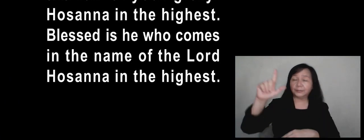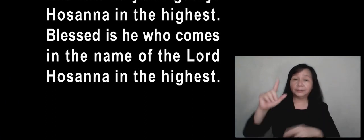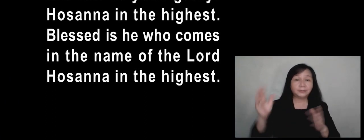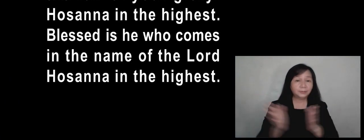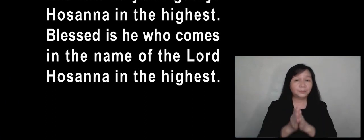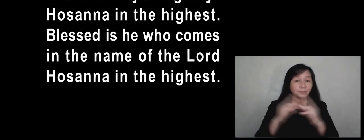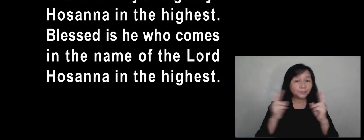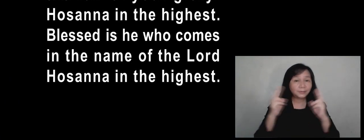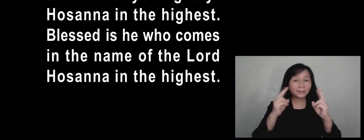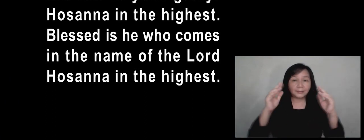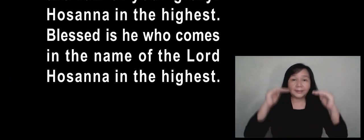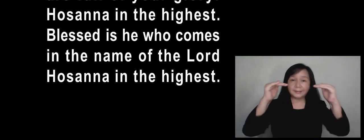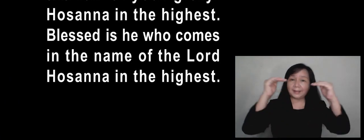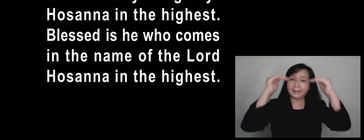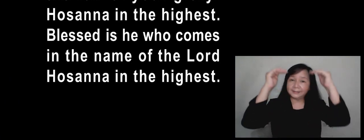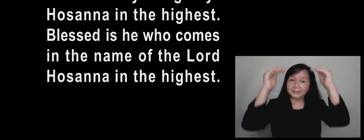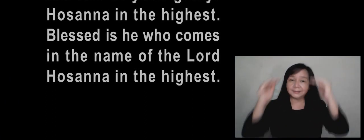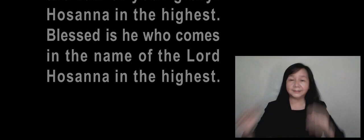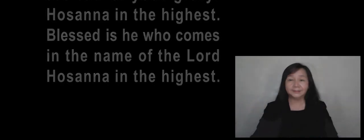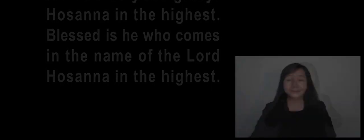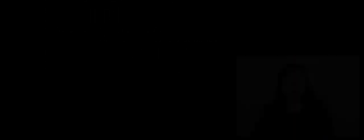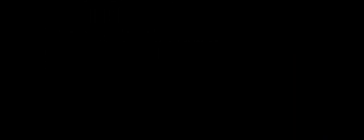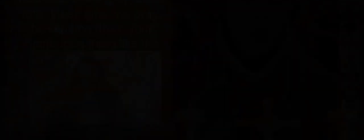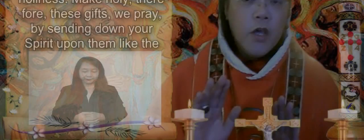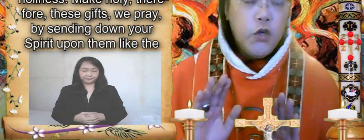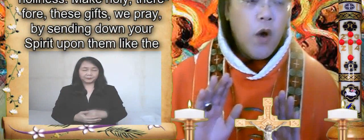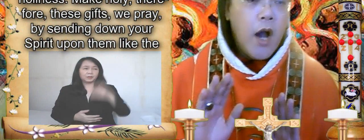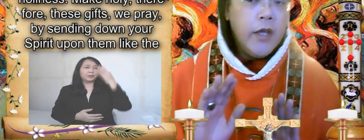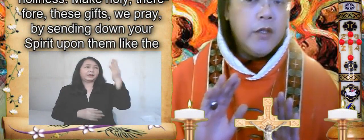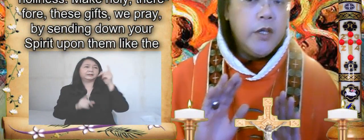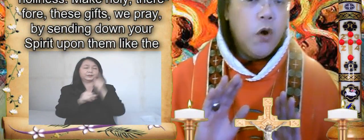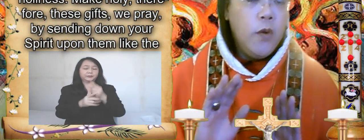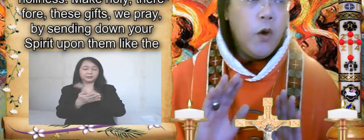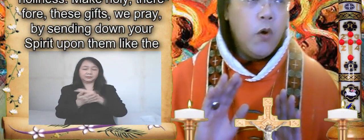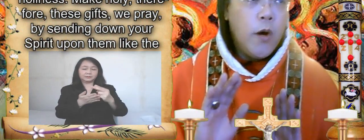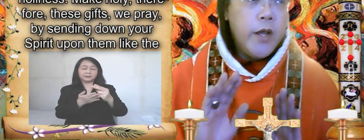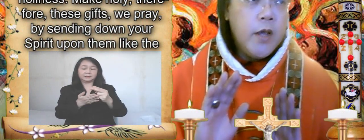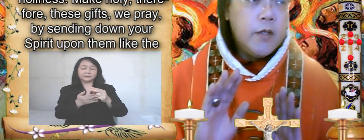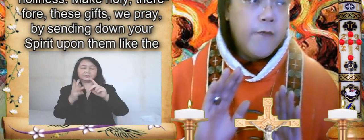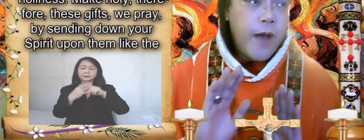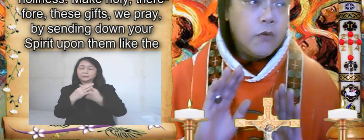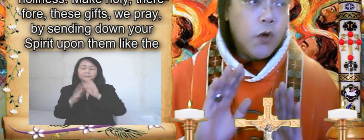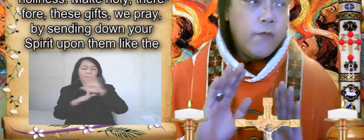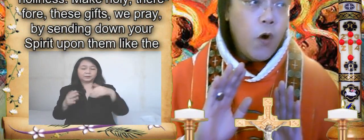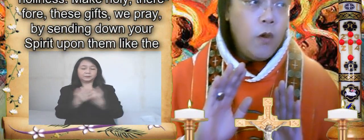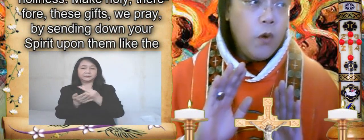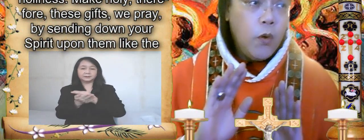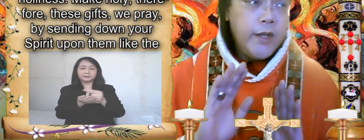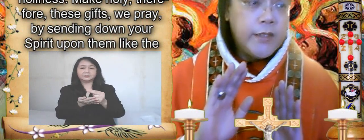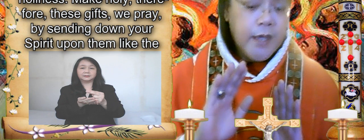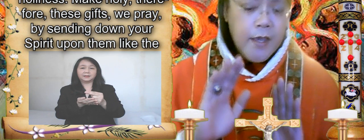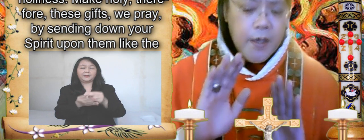comes in the name of the Lord. Hosanna in the highest. You are indeed holy, O Lord, the fount of